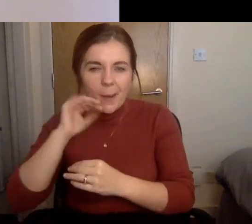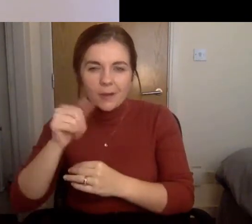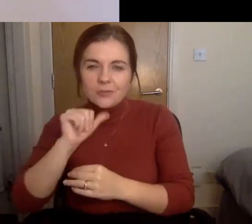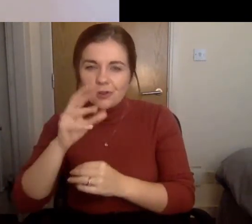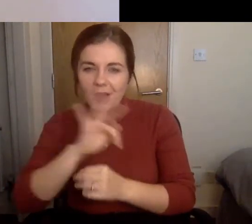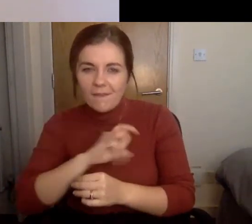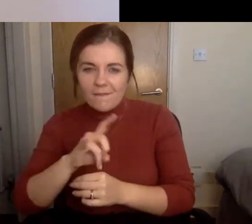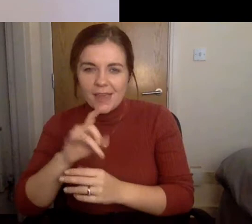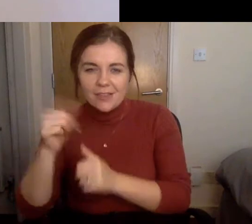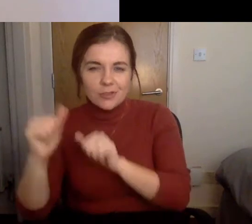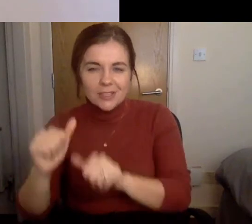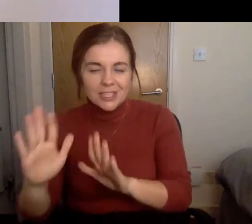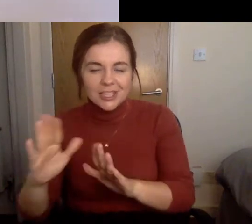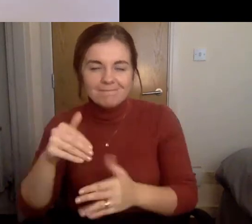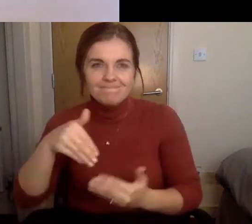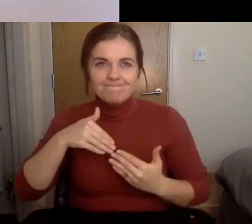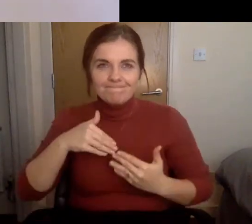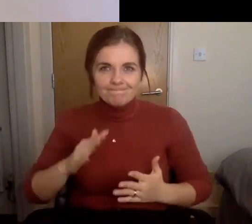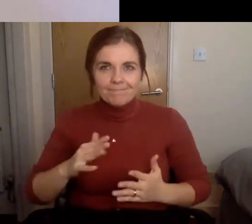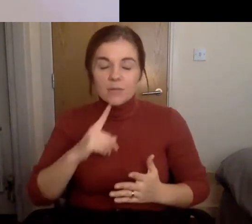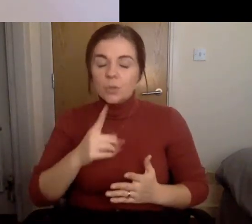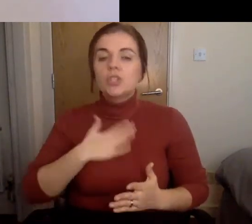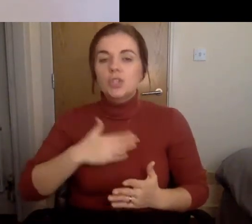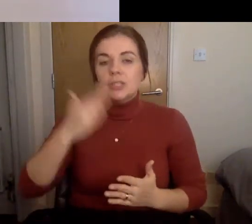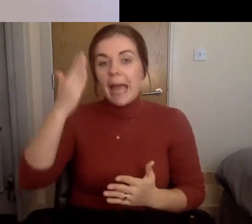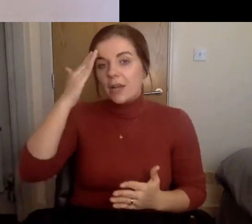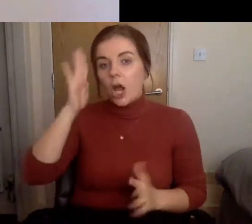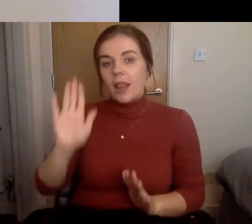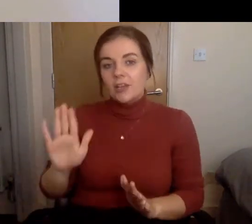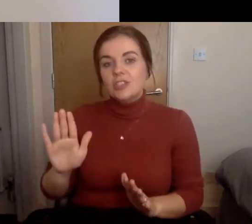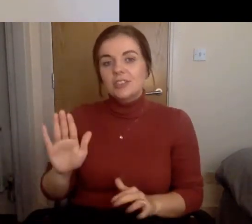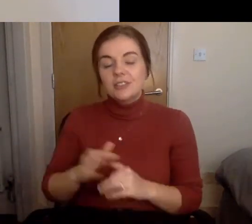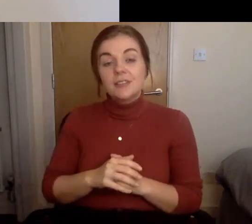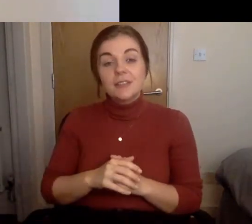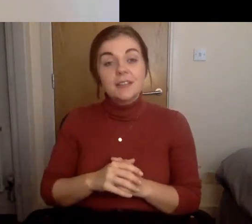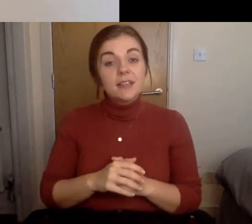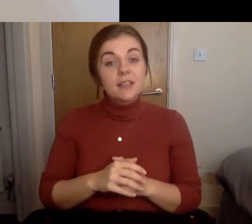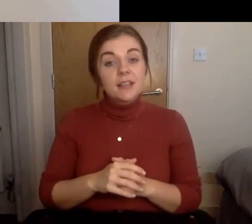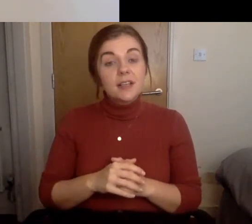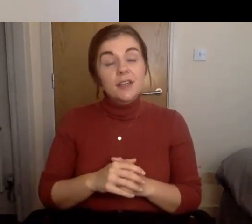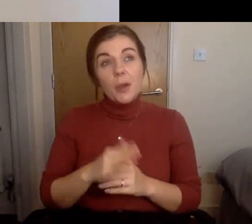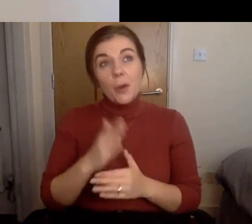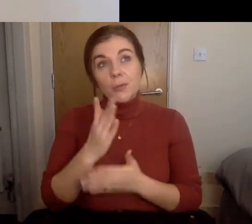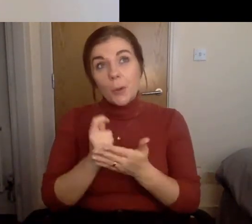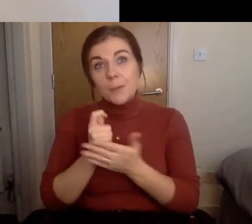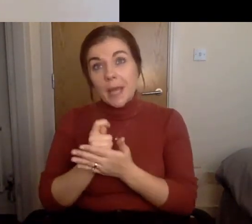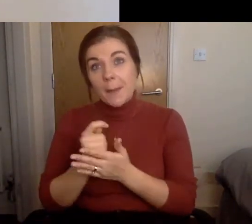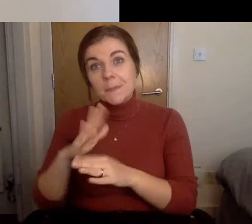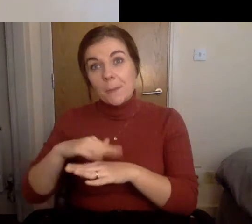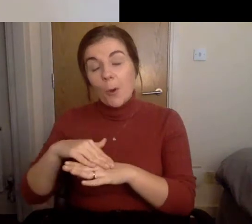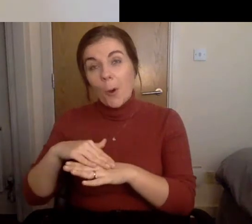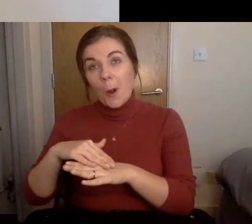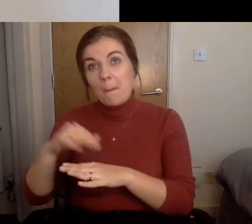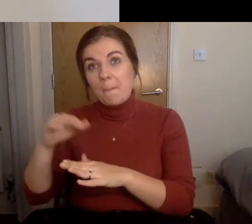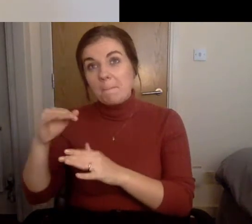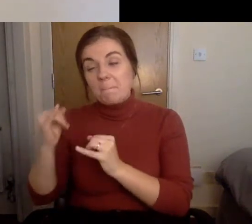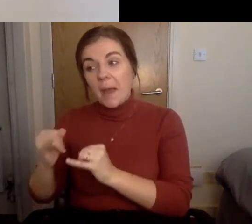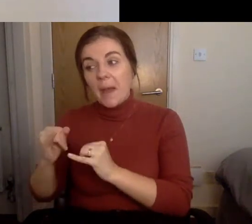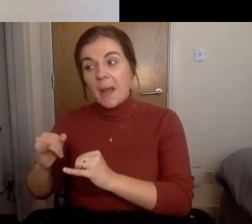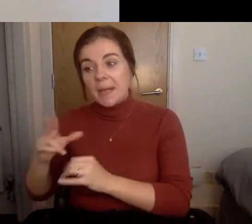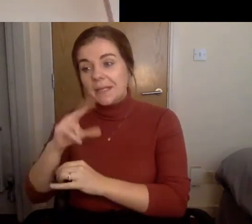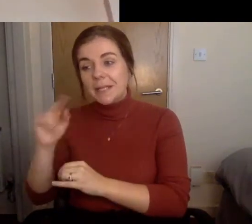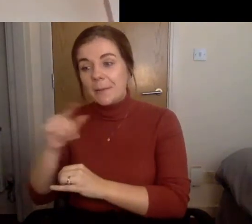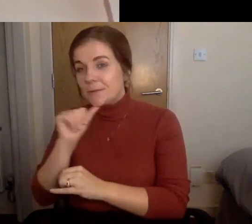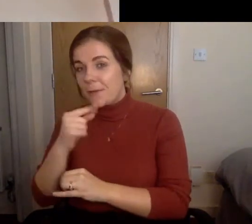tradition. But to acknowledge it. So where I've done it maybe more successfully, I won't tell you all the bad examples, but where I've done it